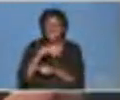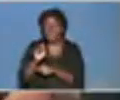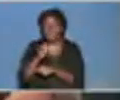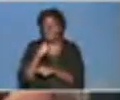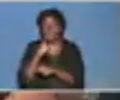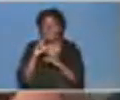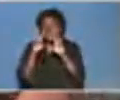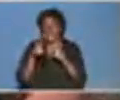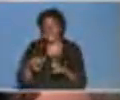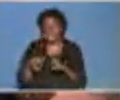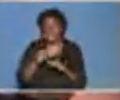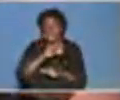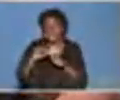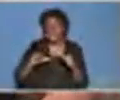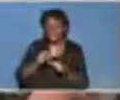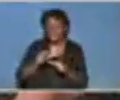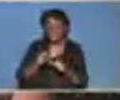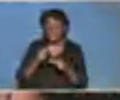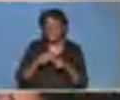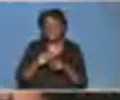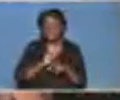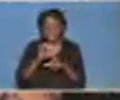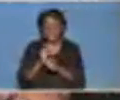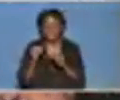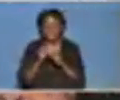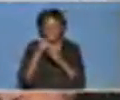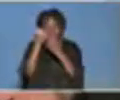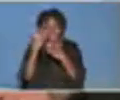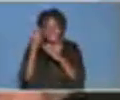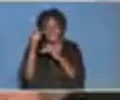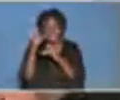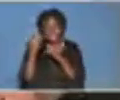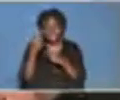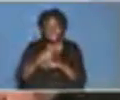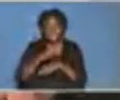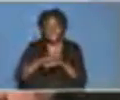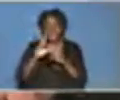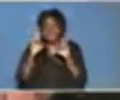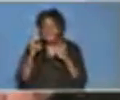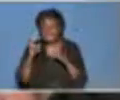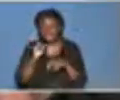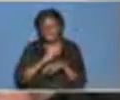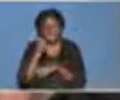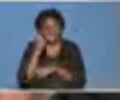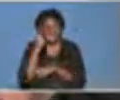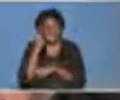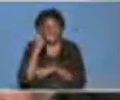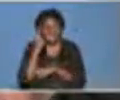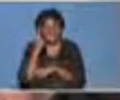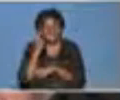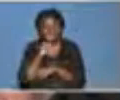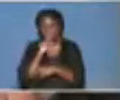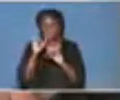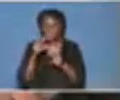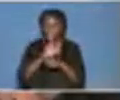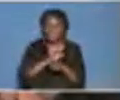the situation. So as soon as I can get some further information, hopefully today, on the status. And, you know, I understand with not just